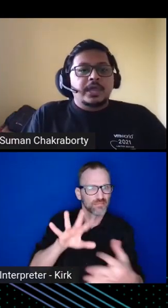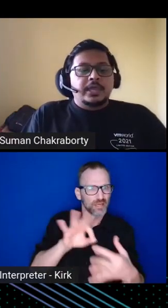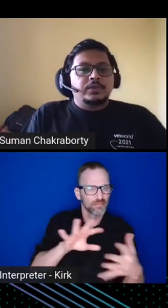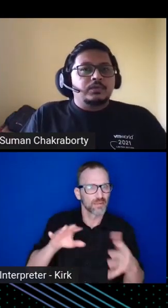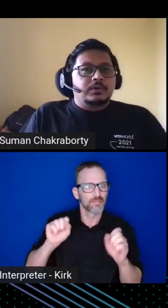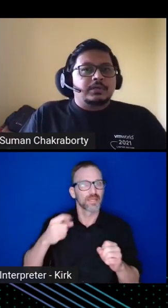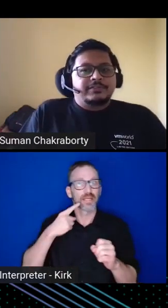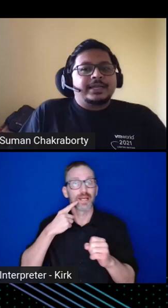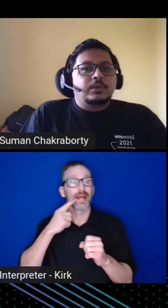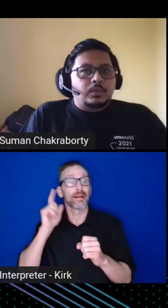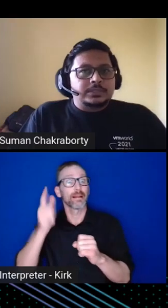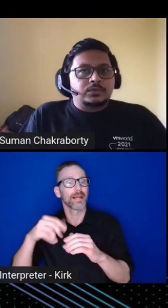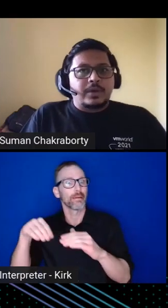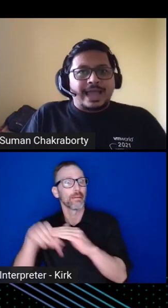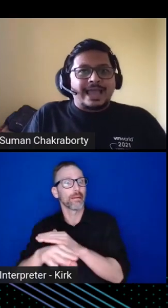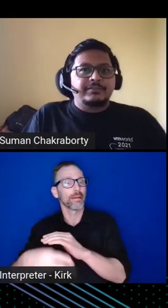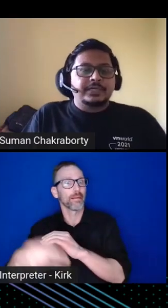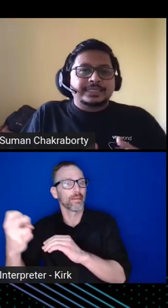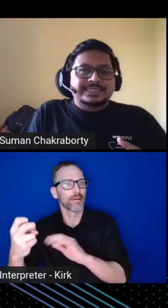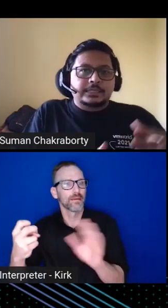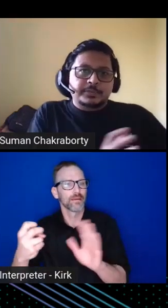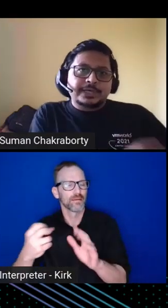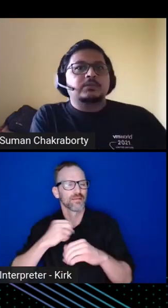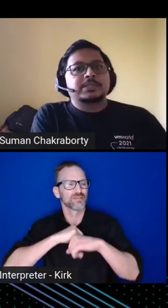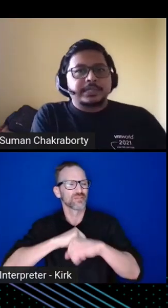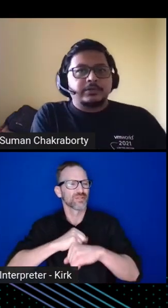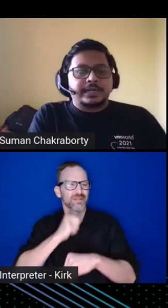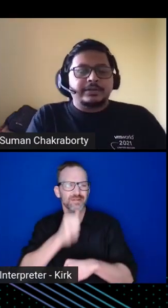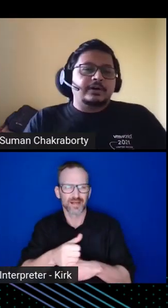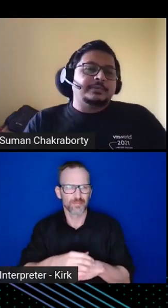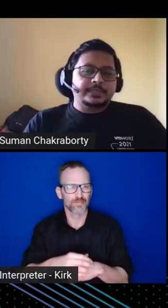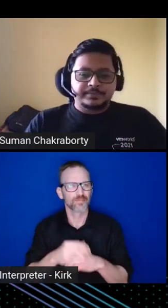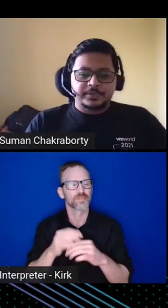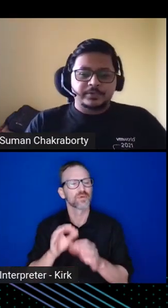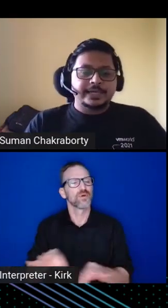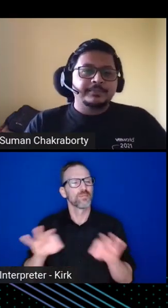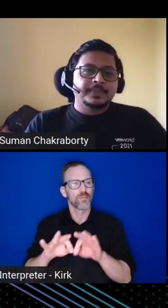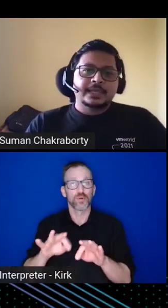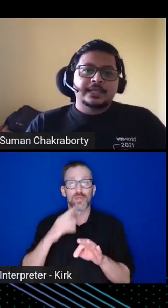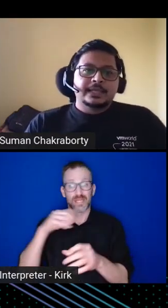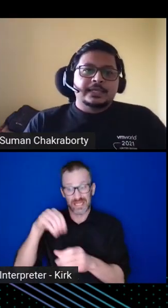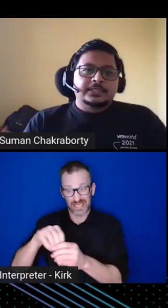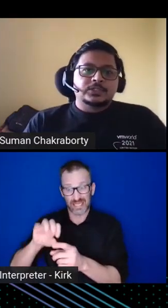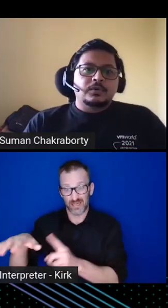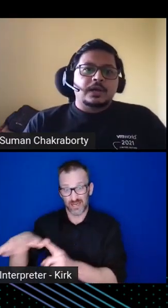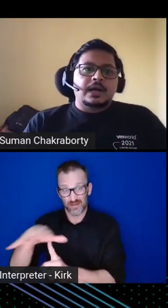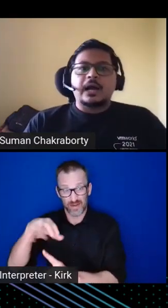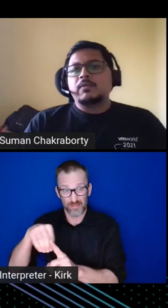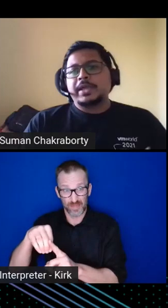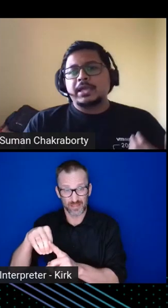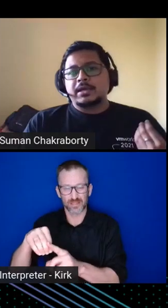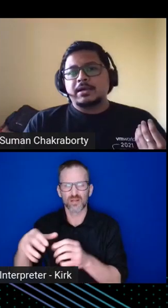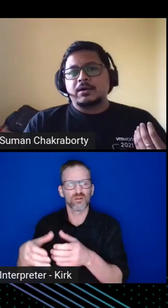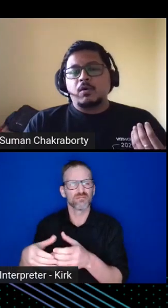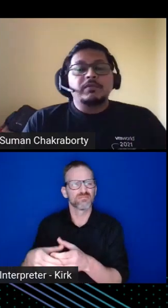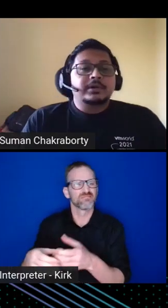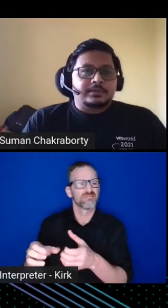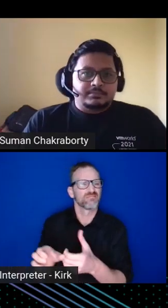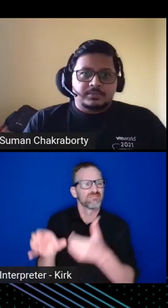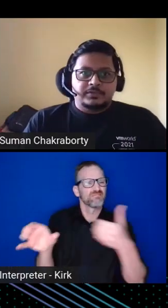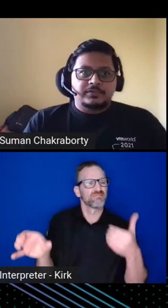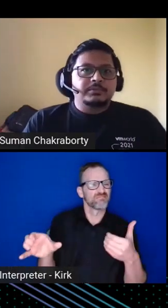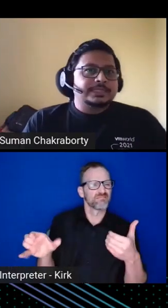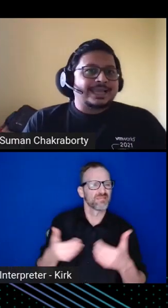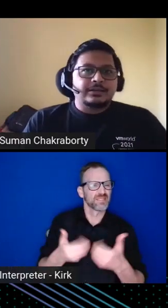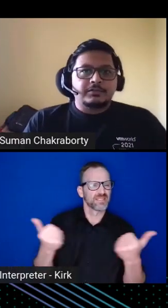So you definitely wants to have it separate outside your environment, right? So how we